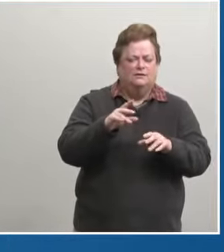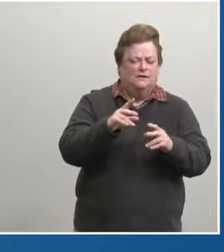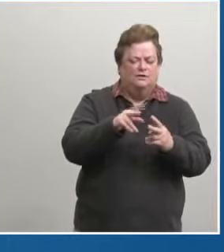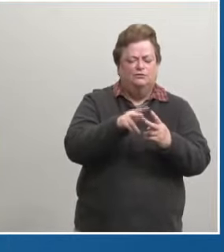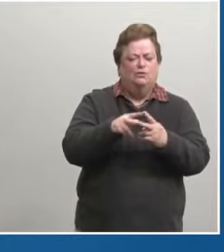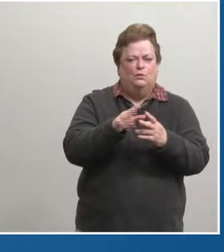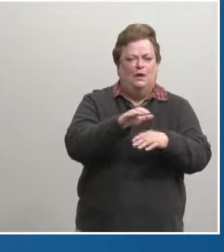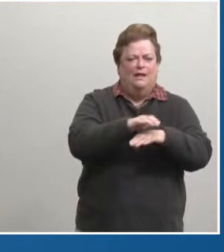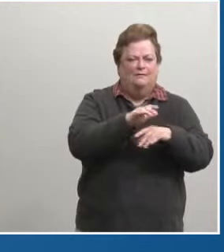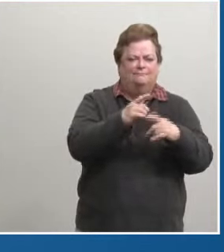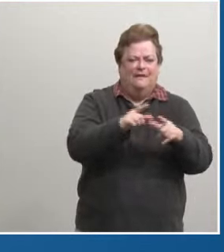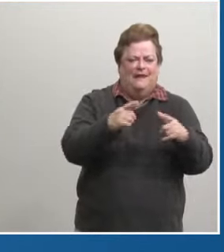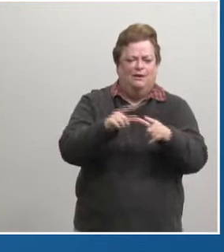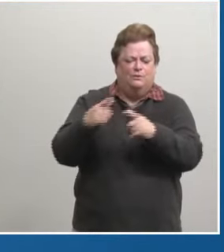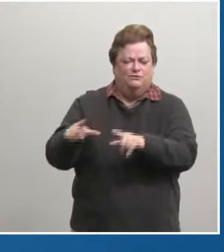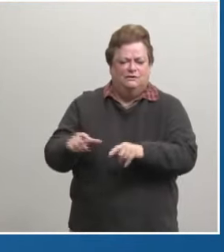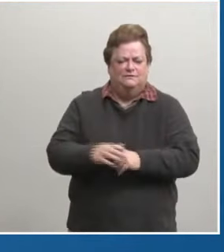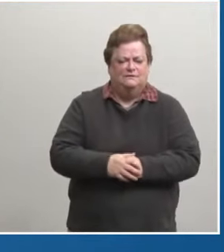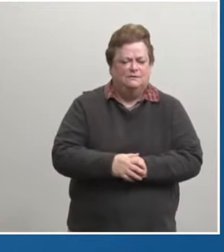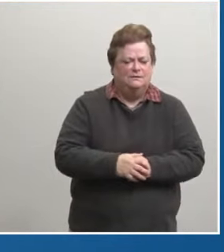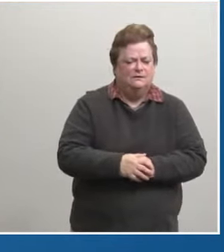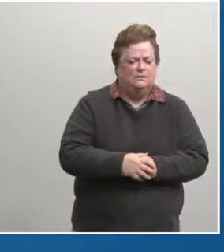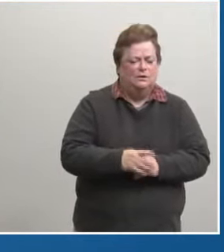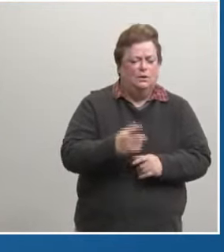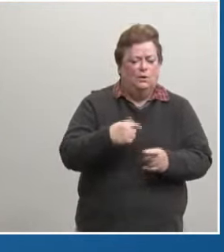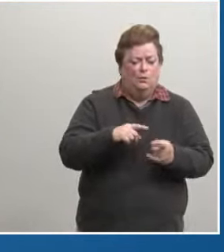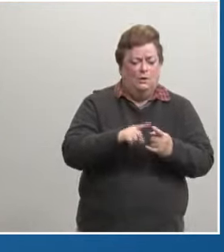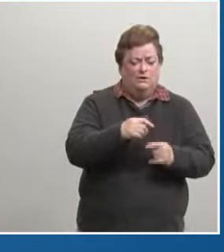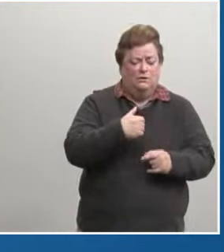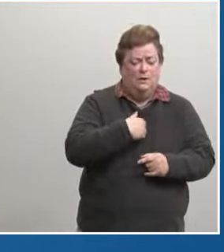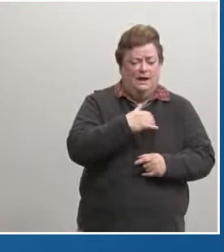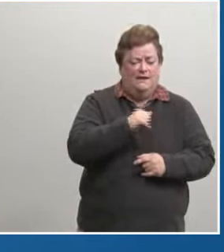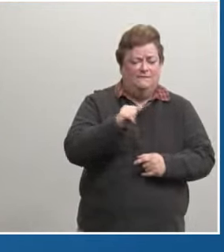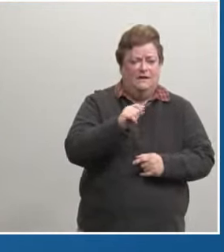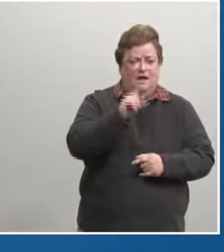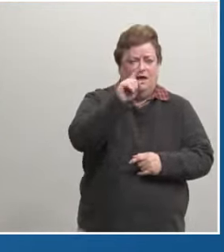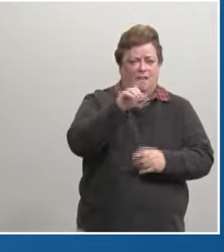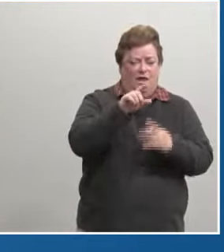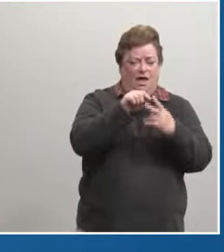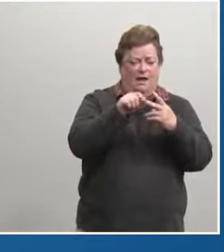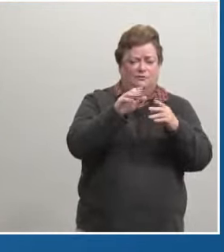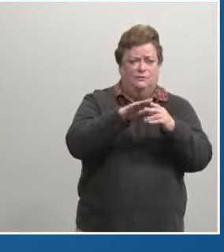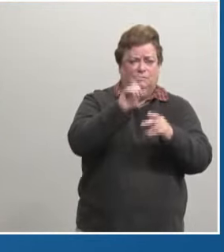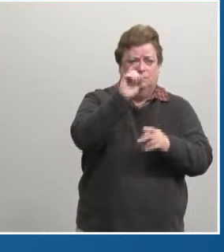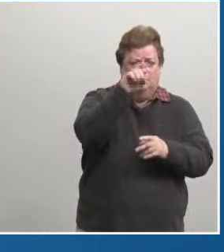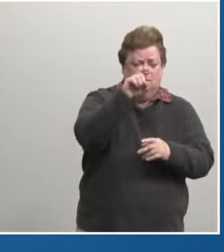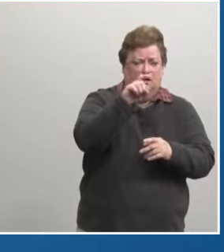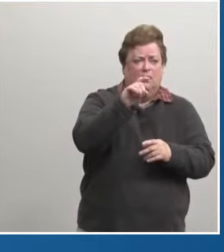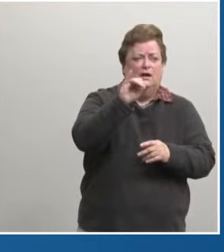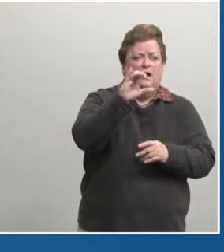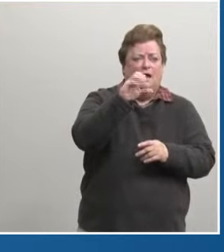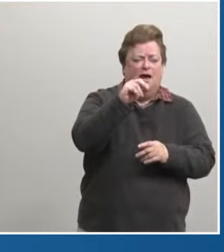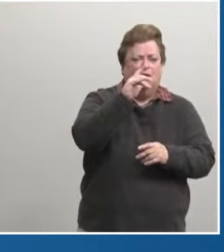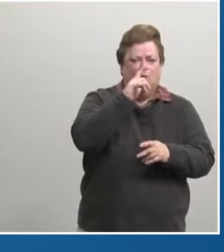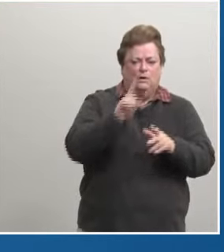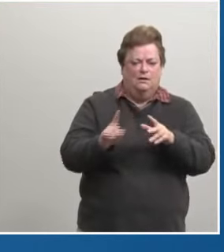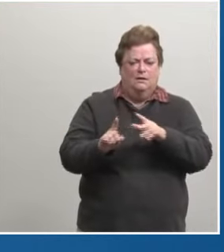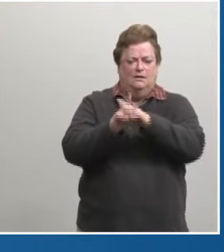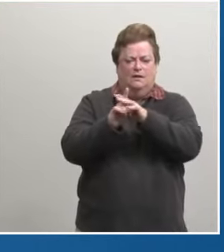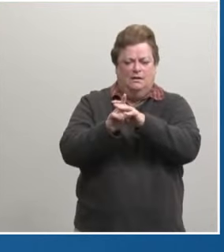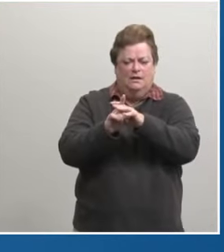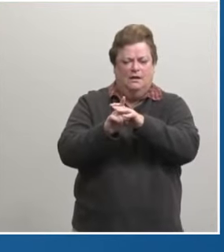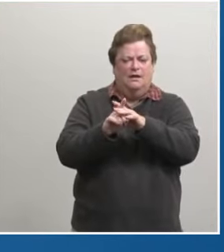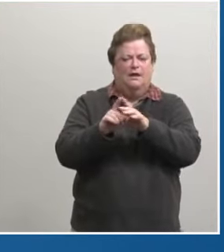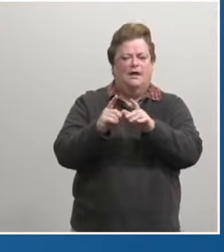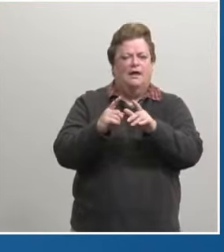option. Once you enable a speech option on top of the page, a speaker icon will appear next to the